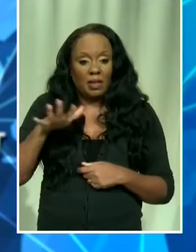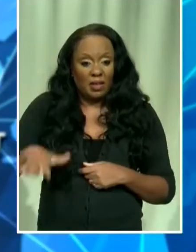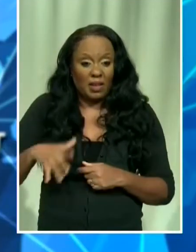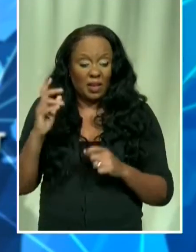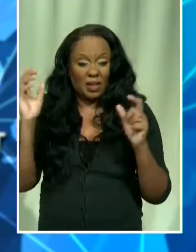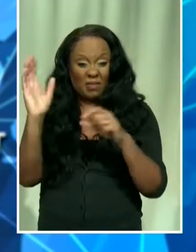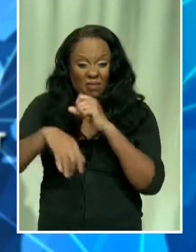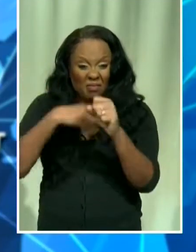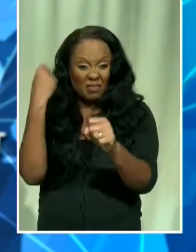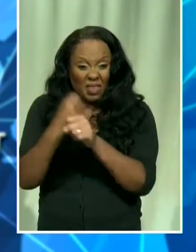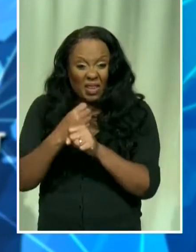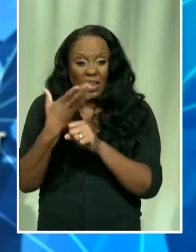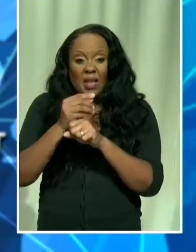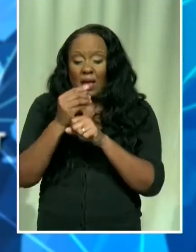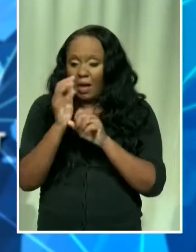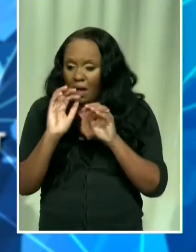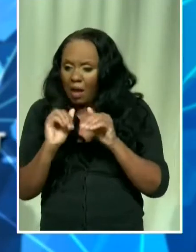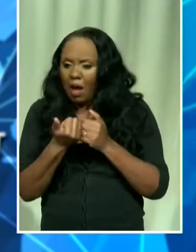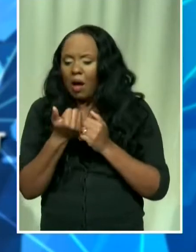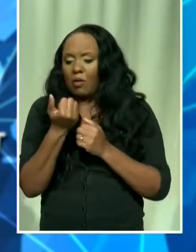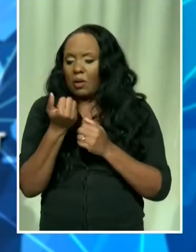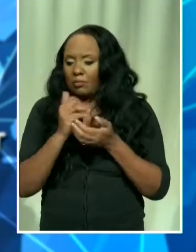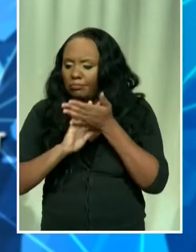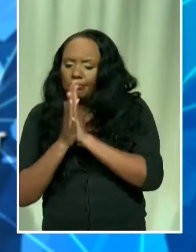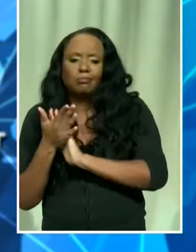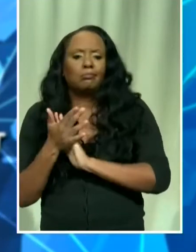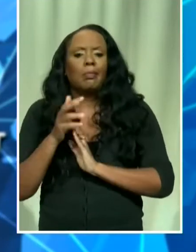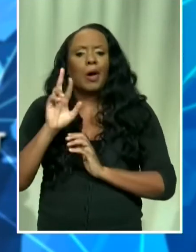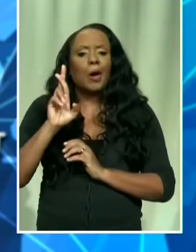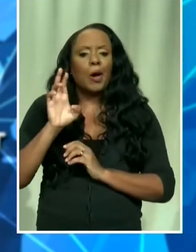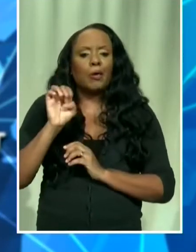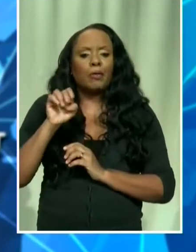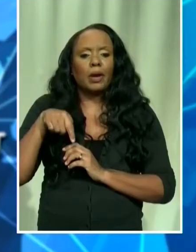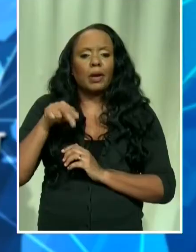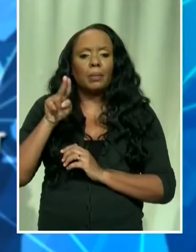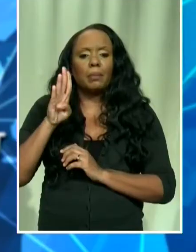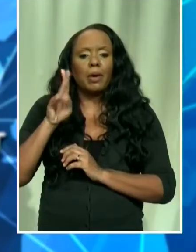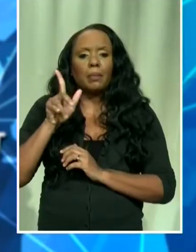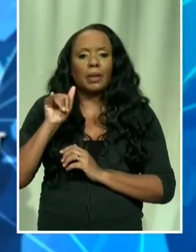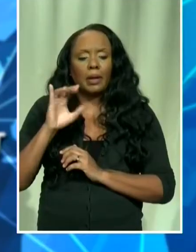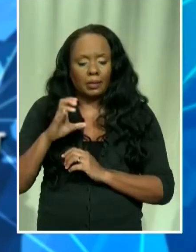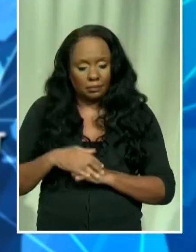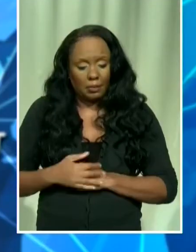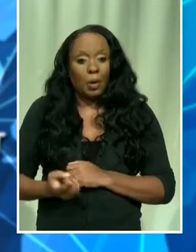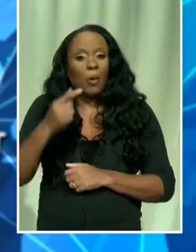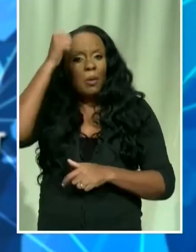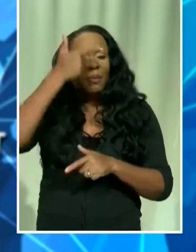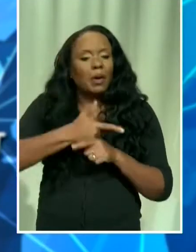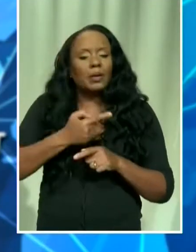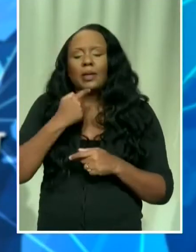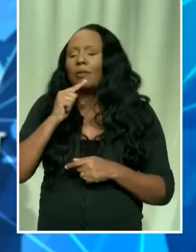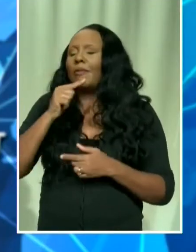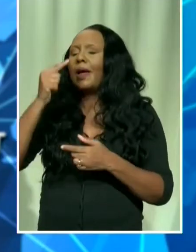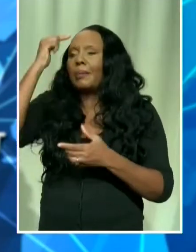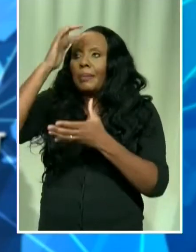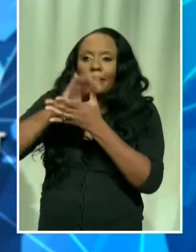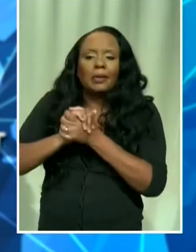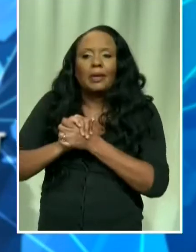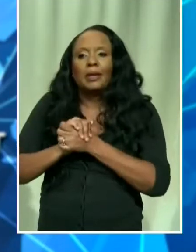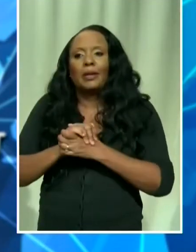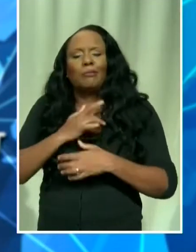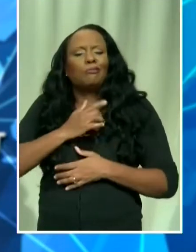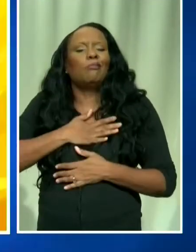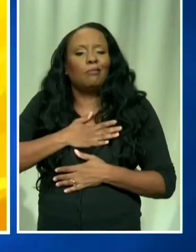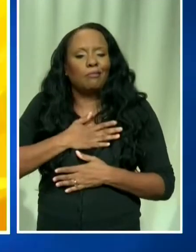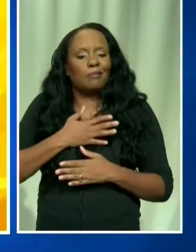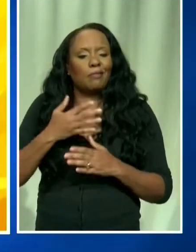and its transition to parliamentary republic status. Sergio Charles says they believe in the arts and promoting it.